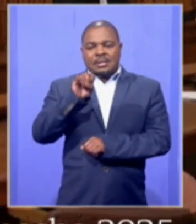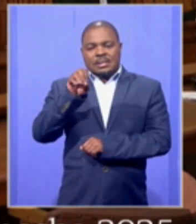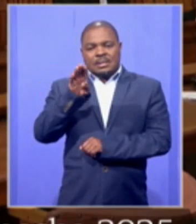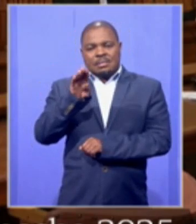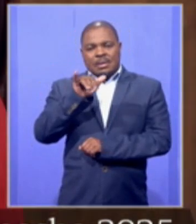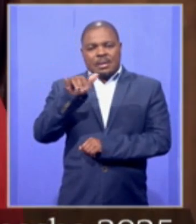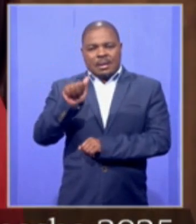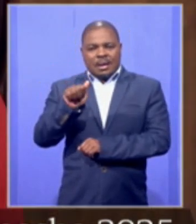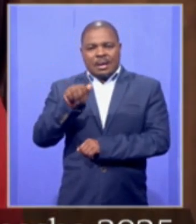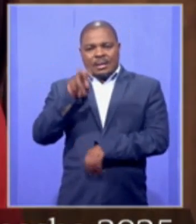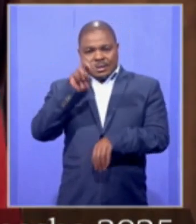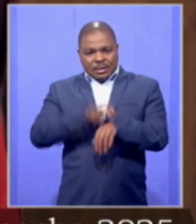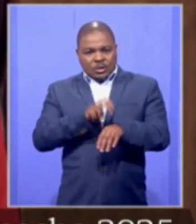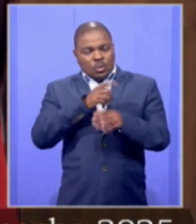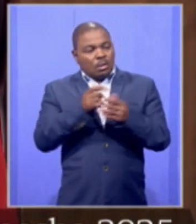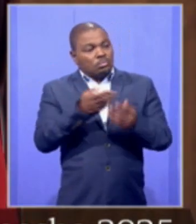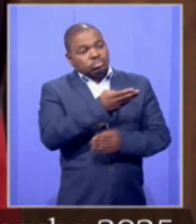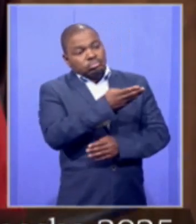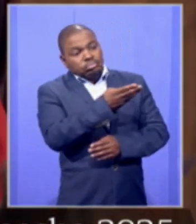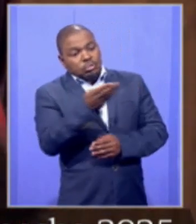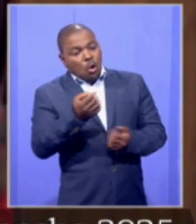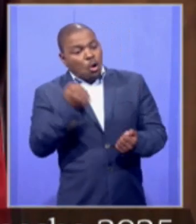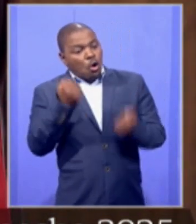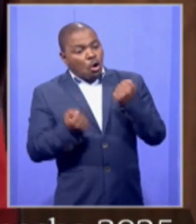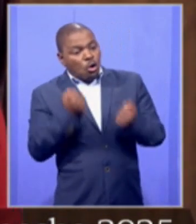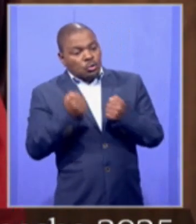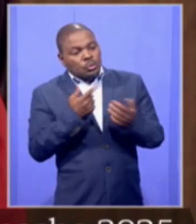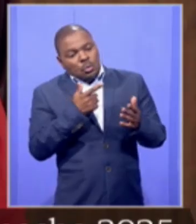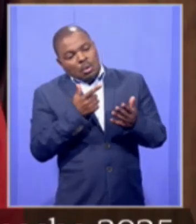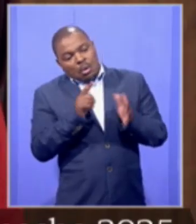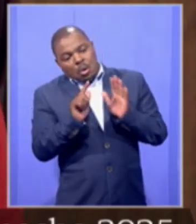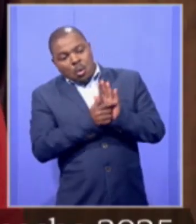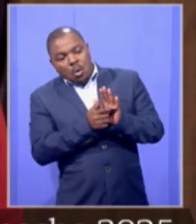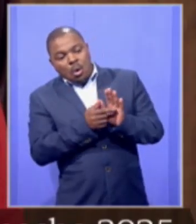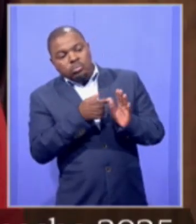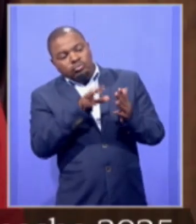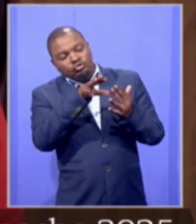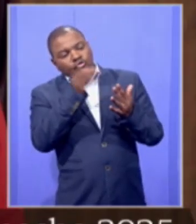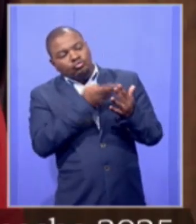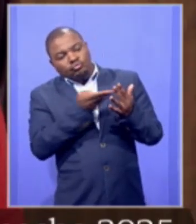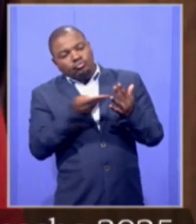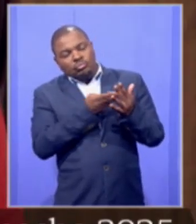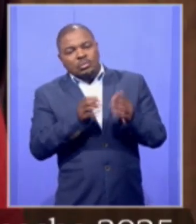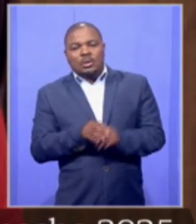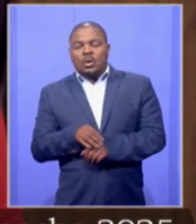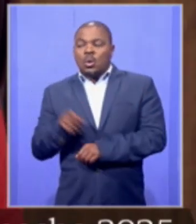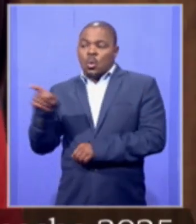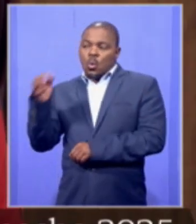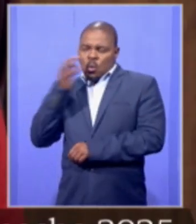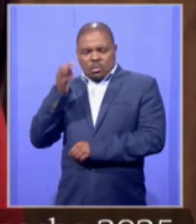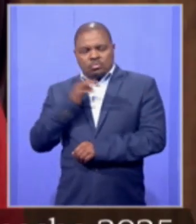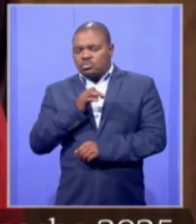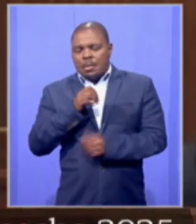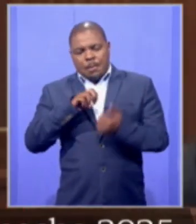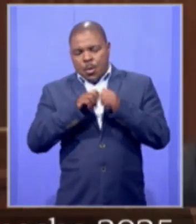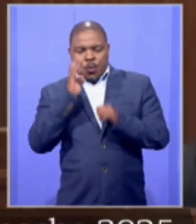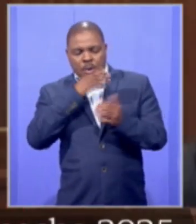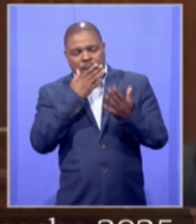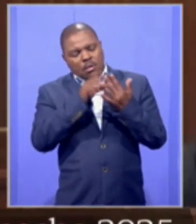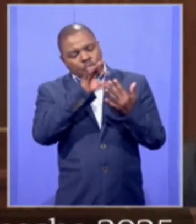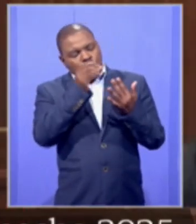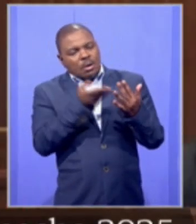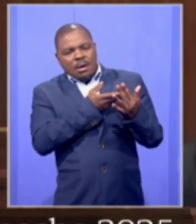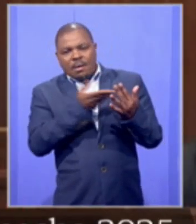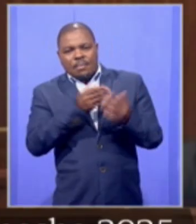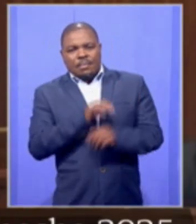tlhophe go tswa mo babueledi ba ba leng teng mo kgotlatshekelo. Sibiya a re gana bothata go ka dirisana le yo mongwe wa babueledi.